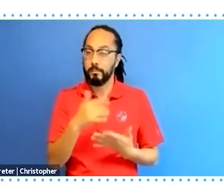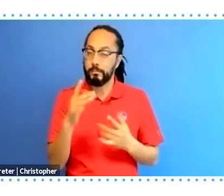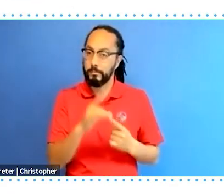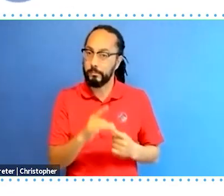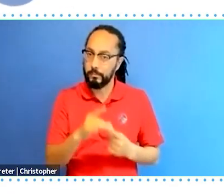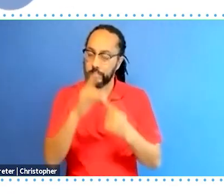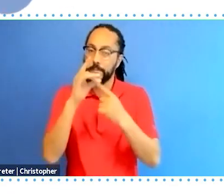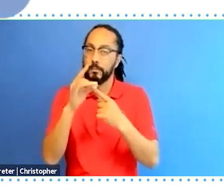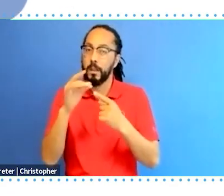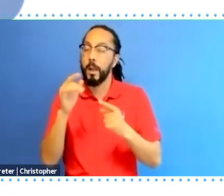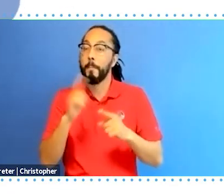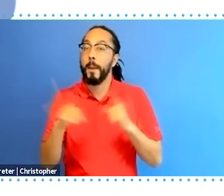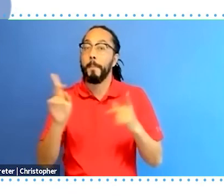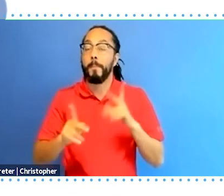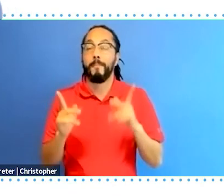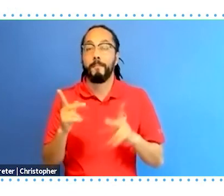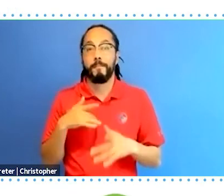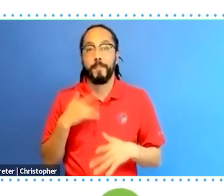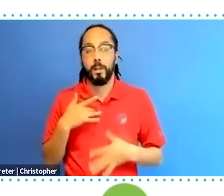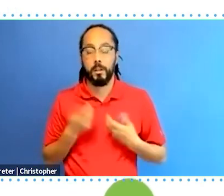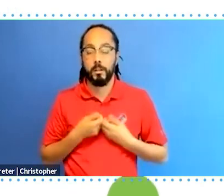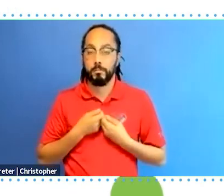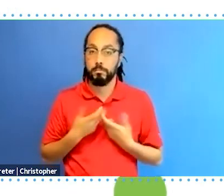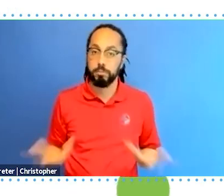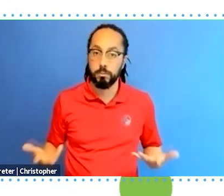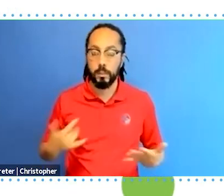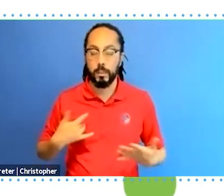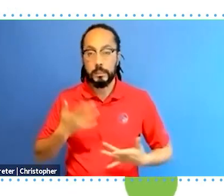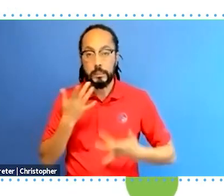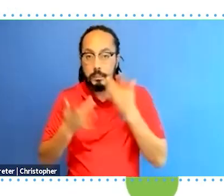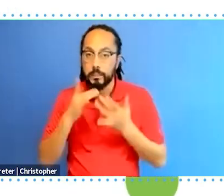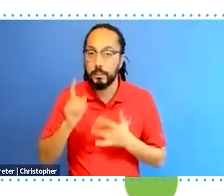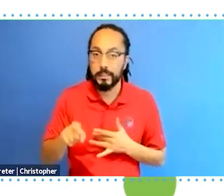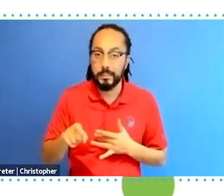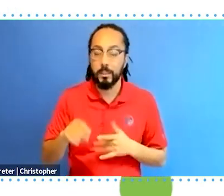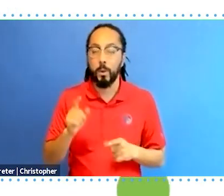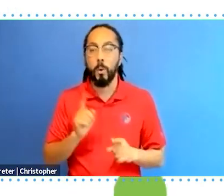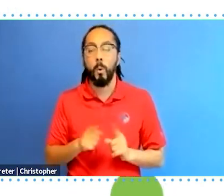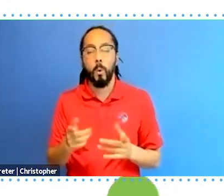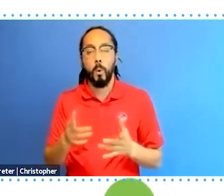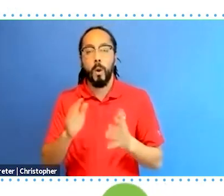the emergency that they're feeling, or unique in the way that this industry works?